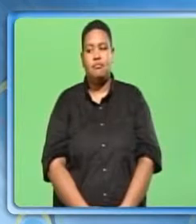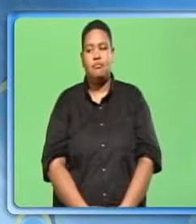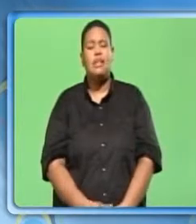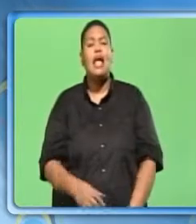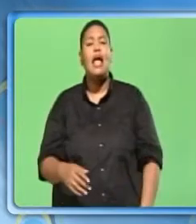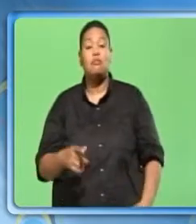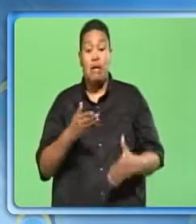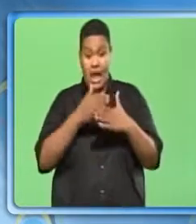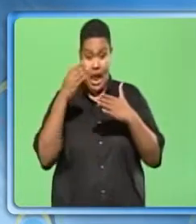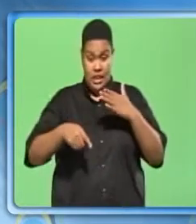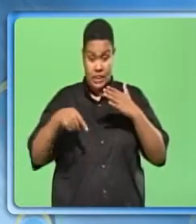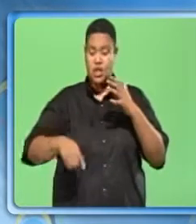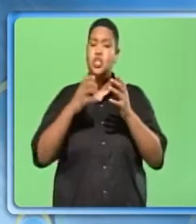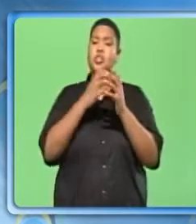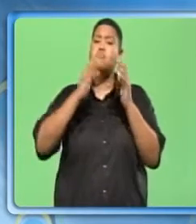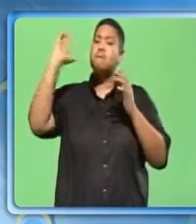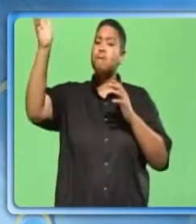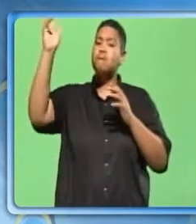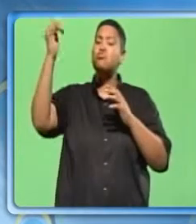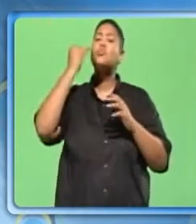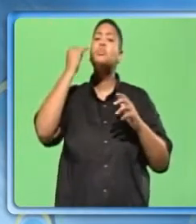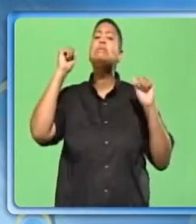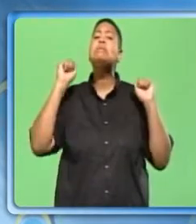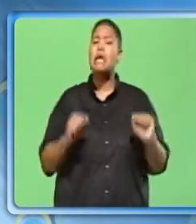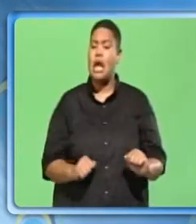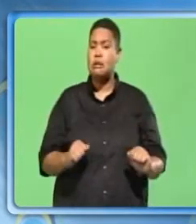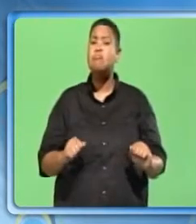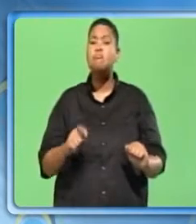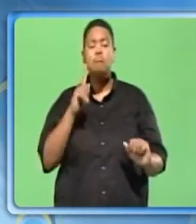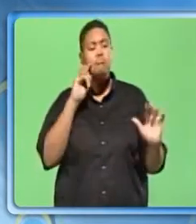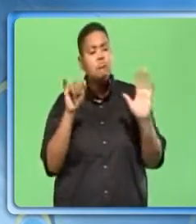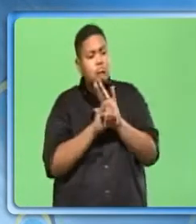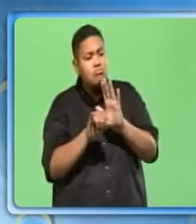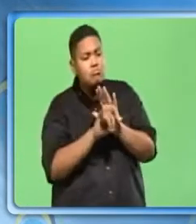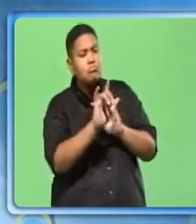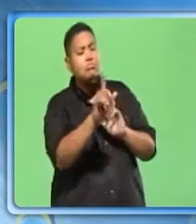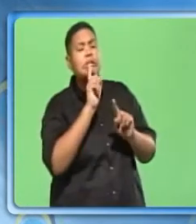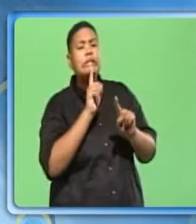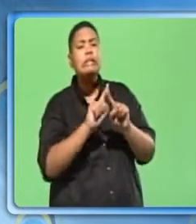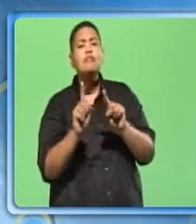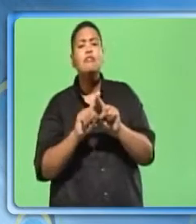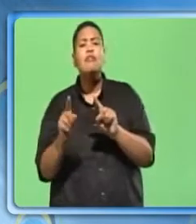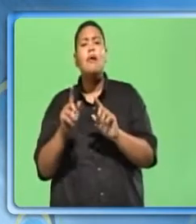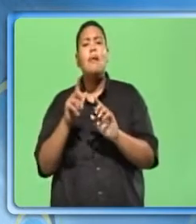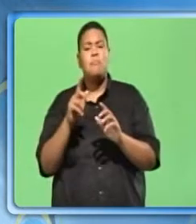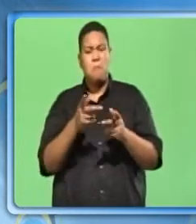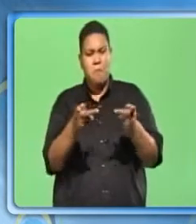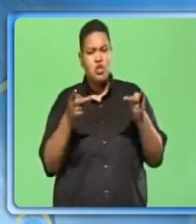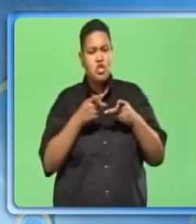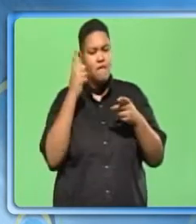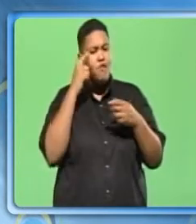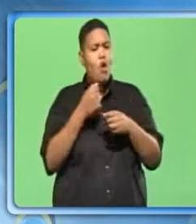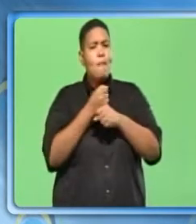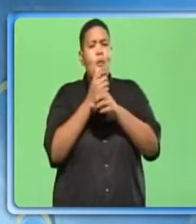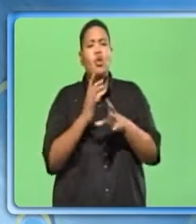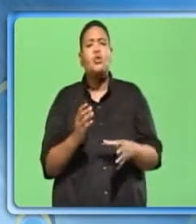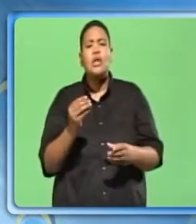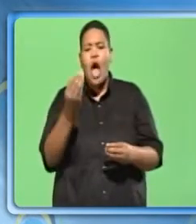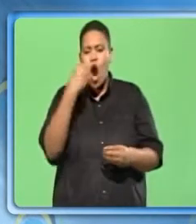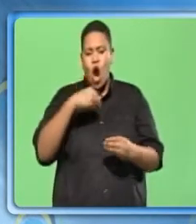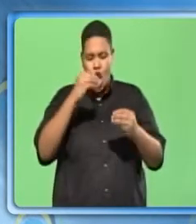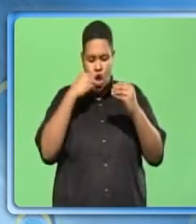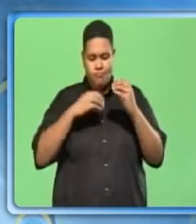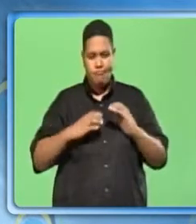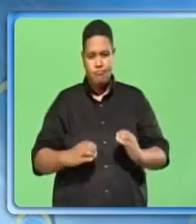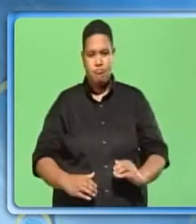At the end of this section, you should be able to identify the relative positions of producers and consumers in a food